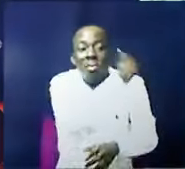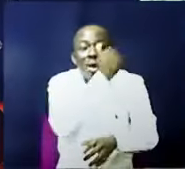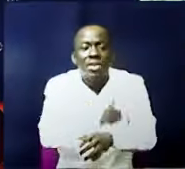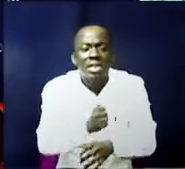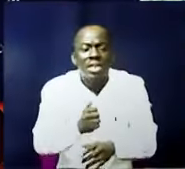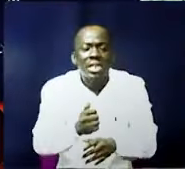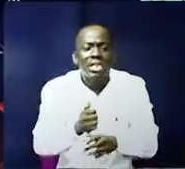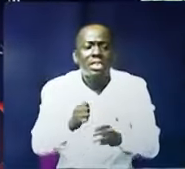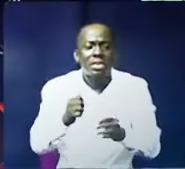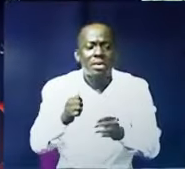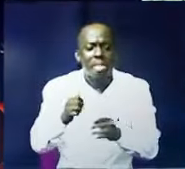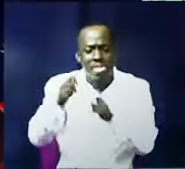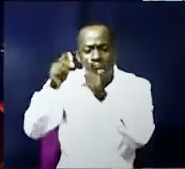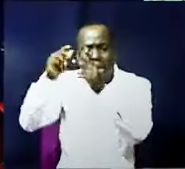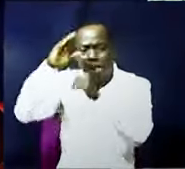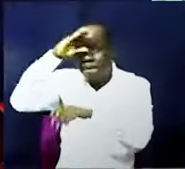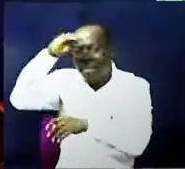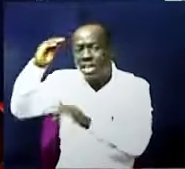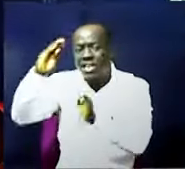him.